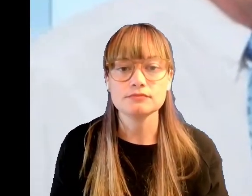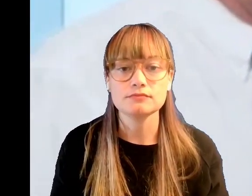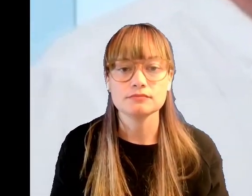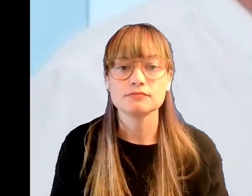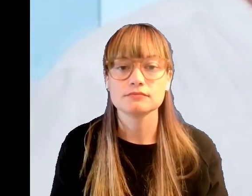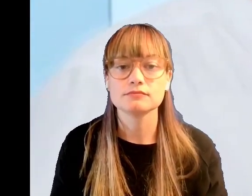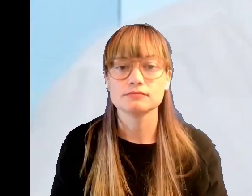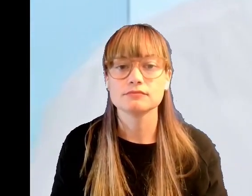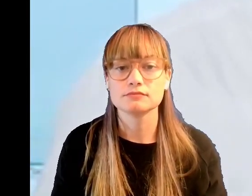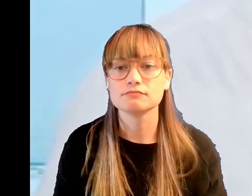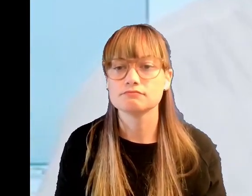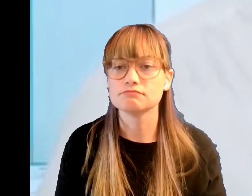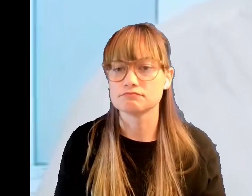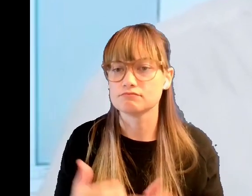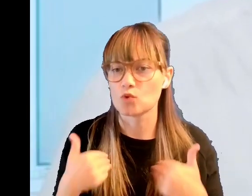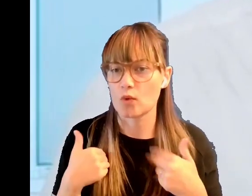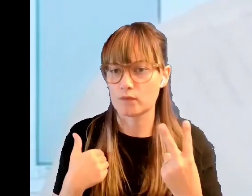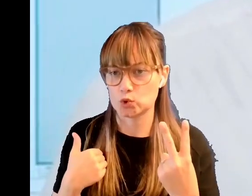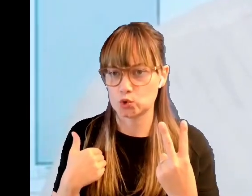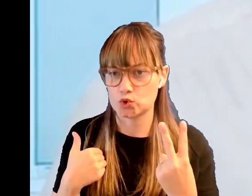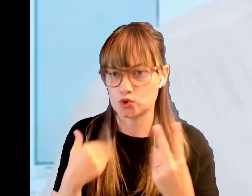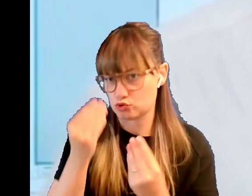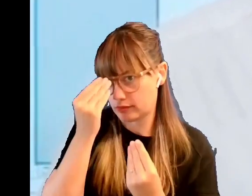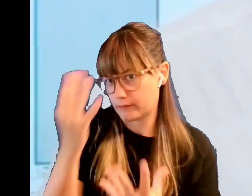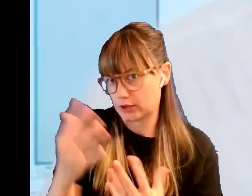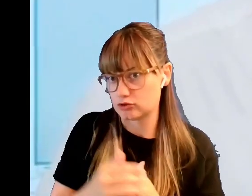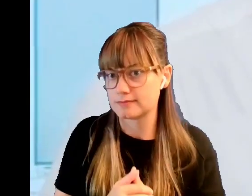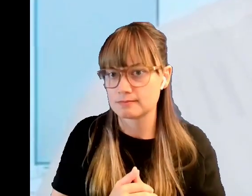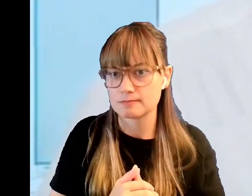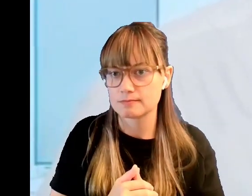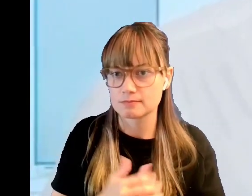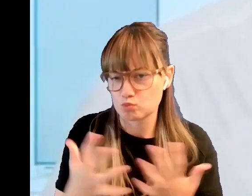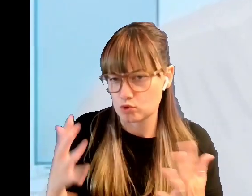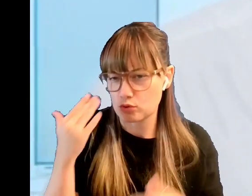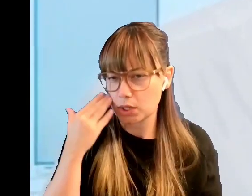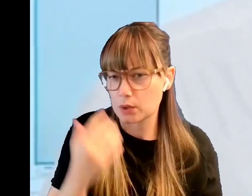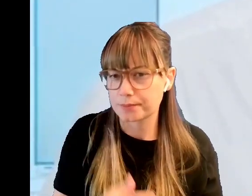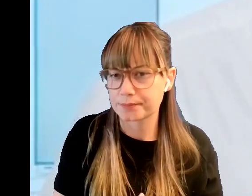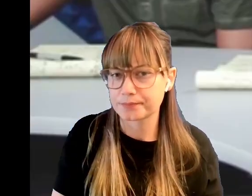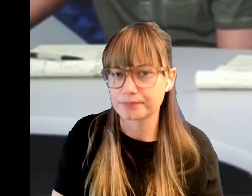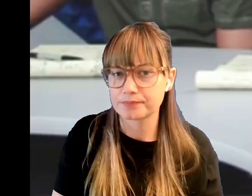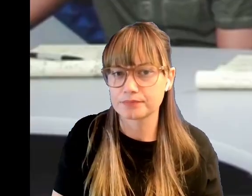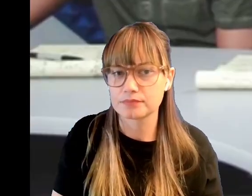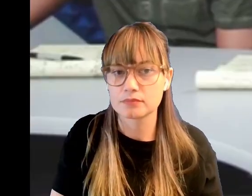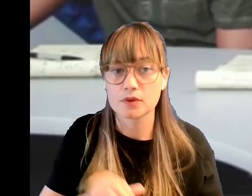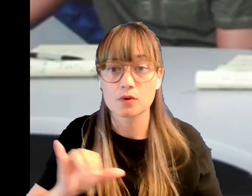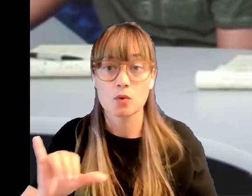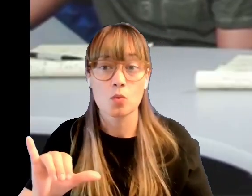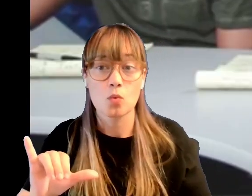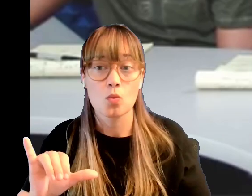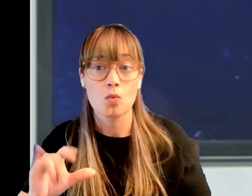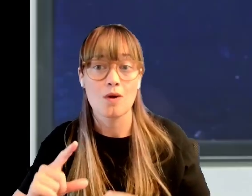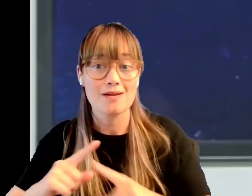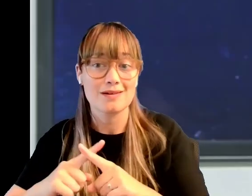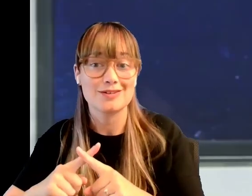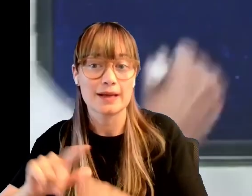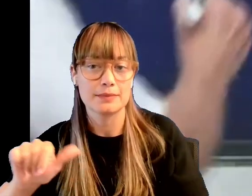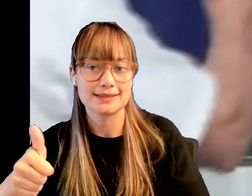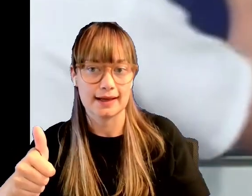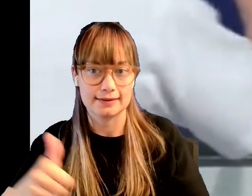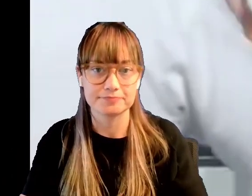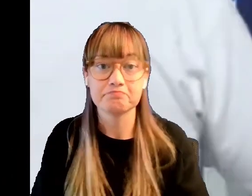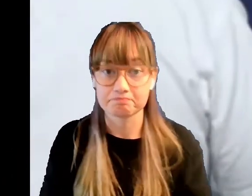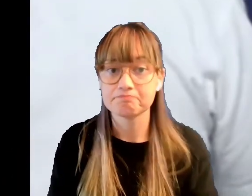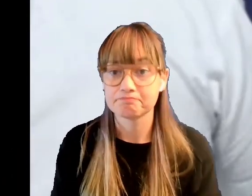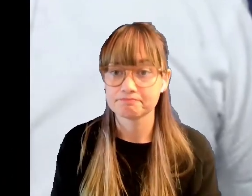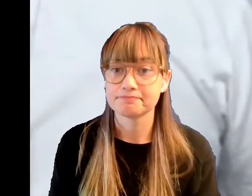Now already you know one or two things about this function. Tell me one thing you know right off the bat. Jackson. The y-intercept is 10. The y-intercept is